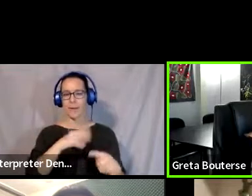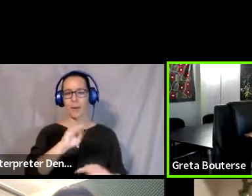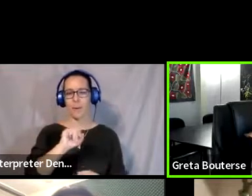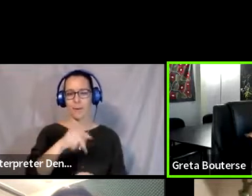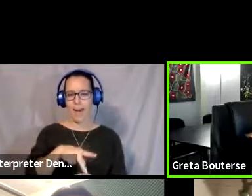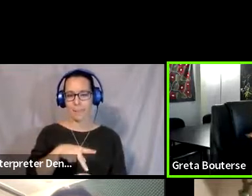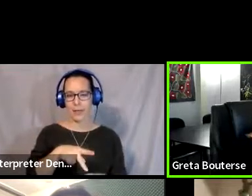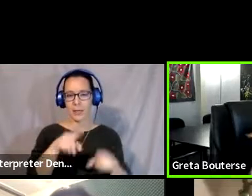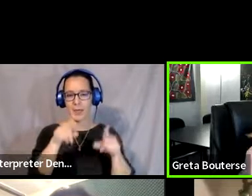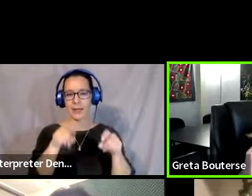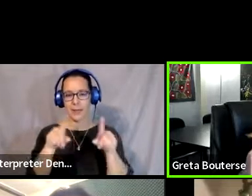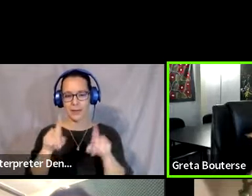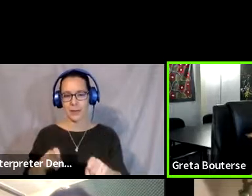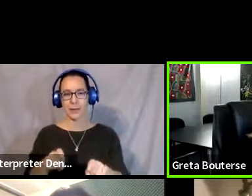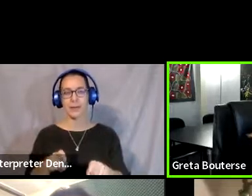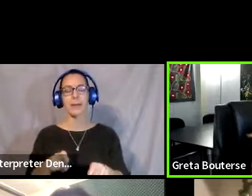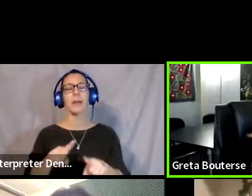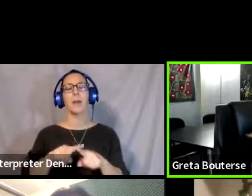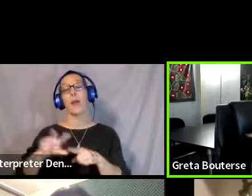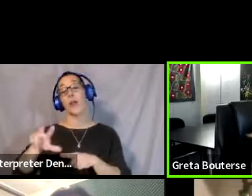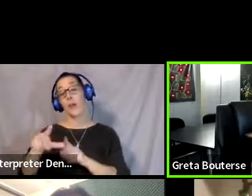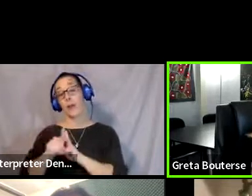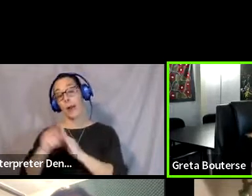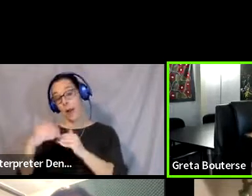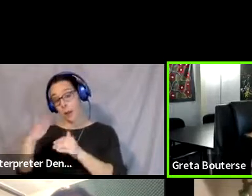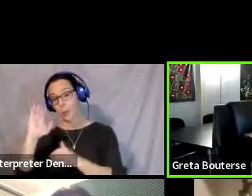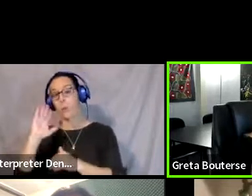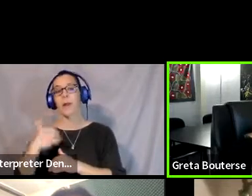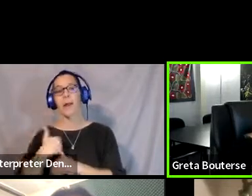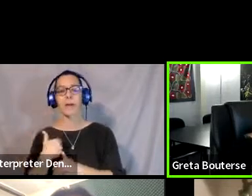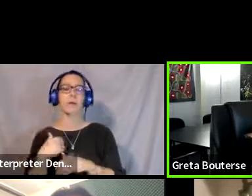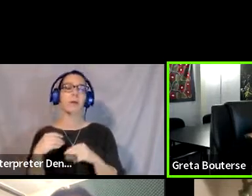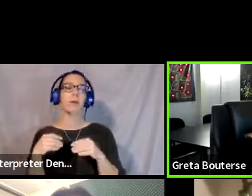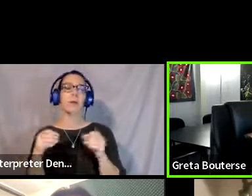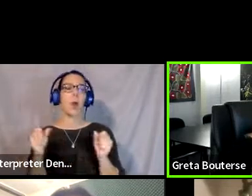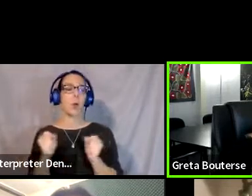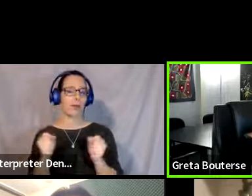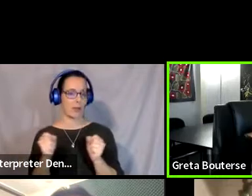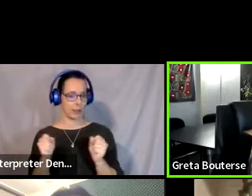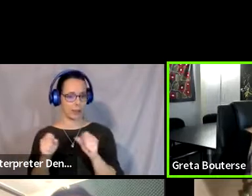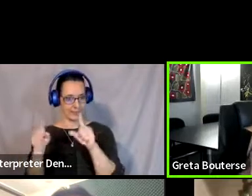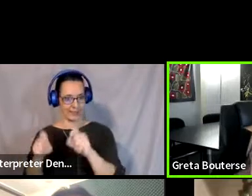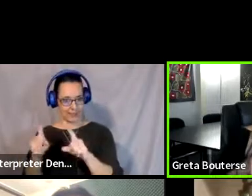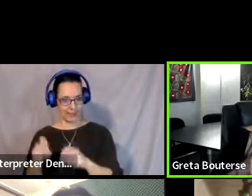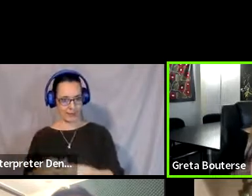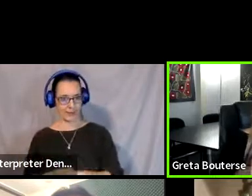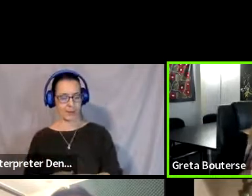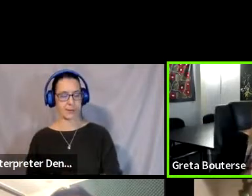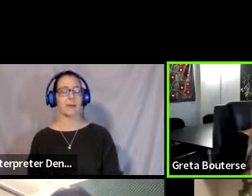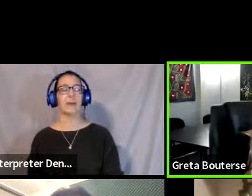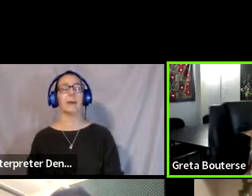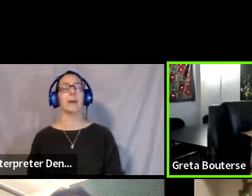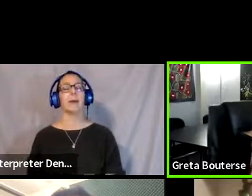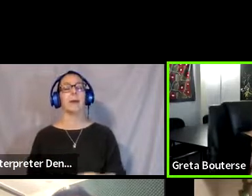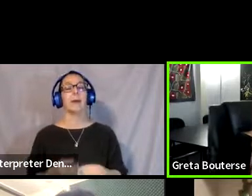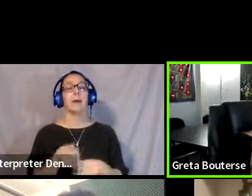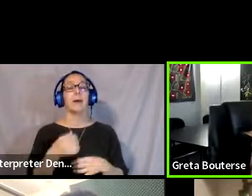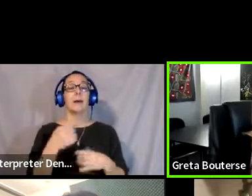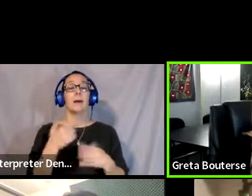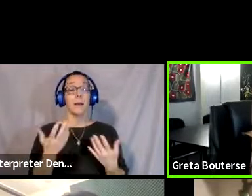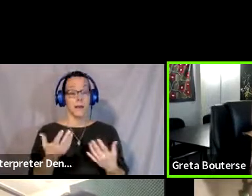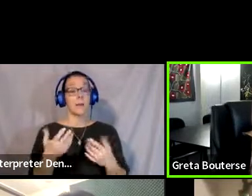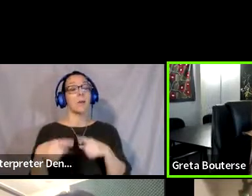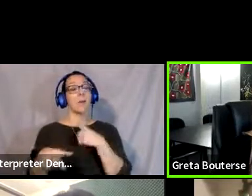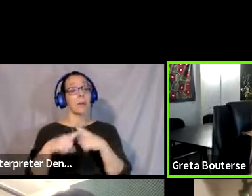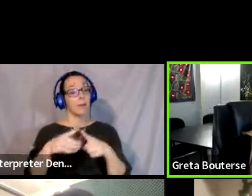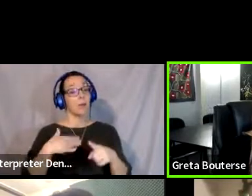but the other grades 3rd and up will be doing a winter assessment. And then we have our state assessments, which we have not done for 2